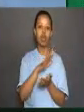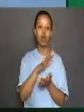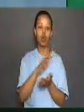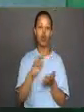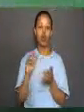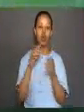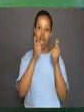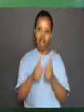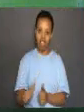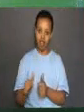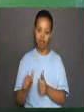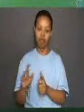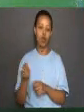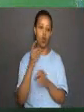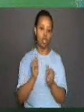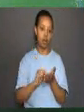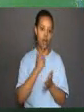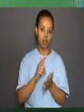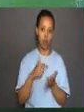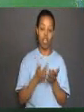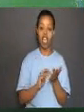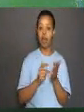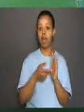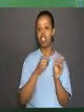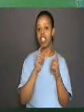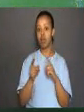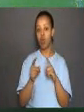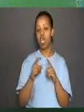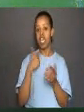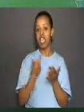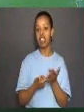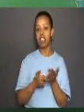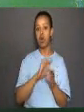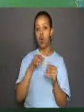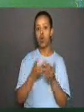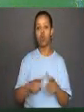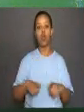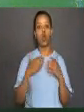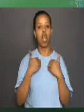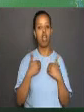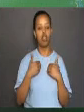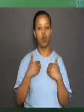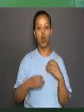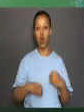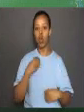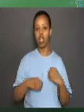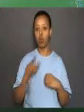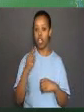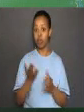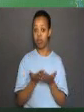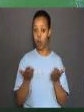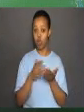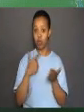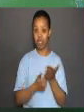air. This means that any of these living organisms or substances in